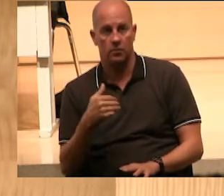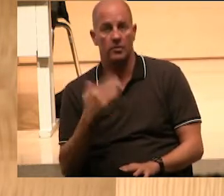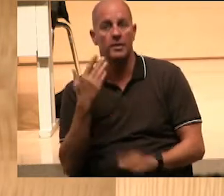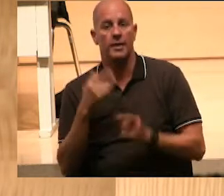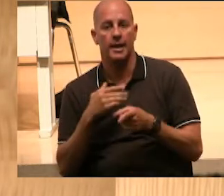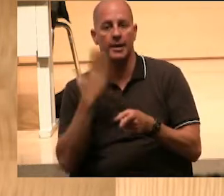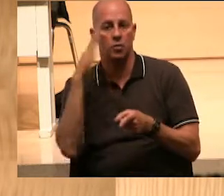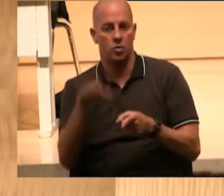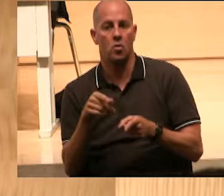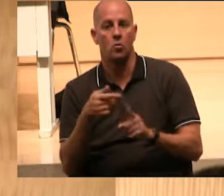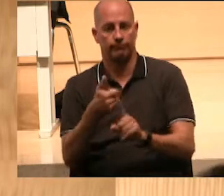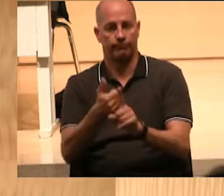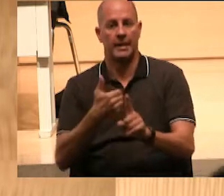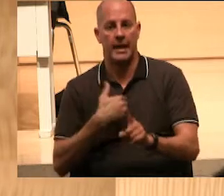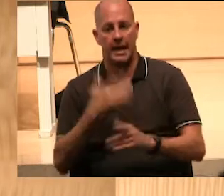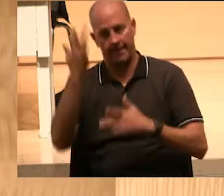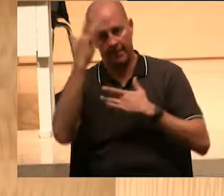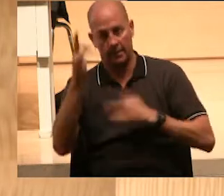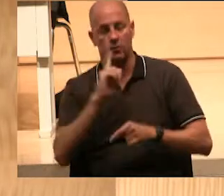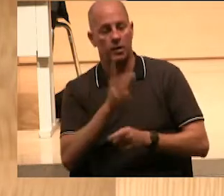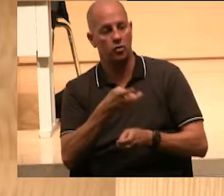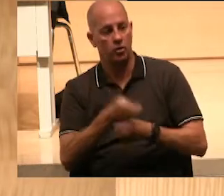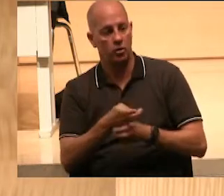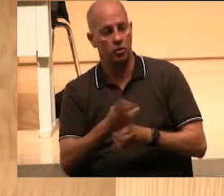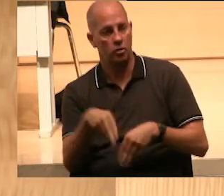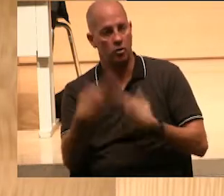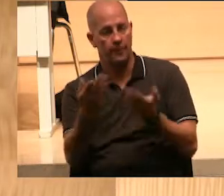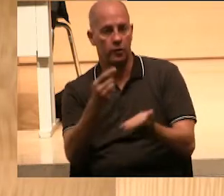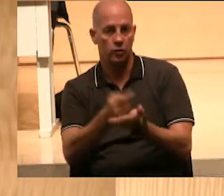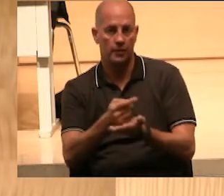very hard to get them into treatment and stabilize symptoms.